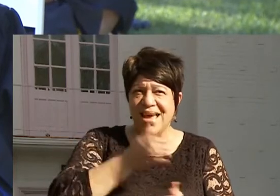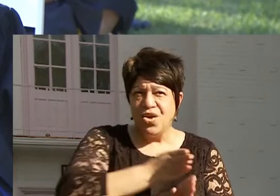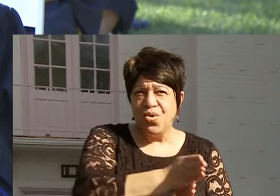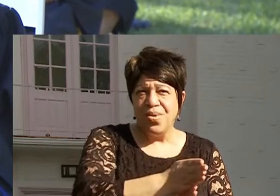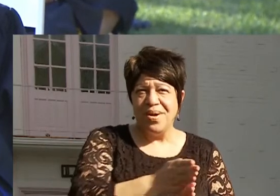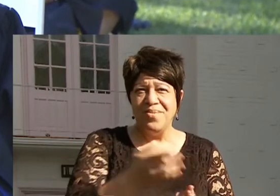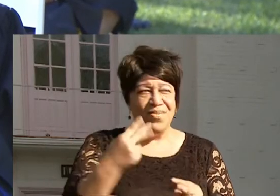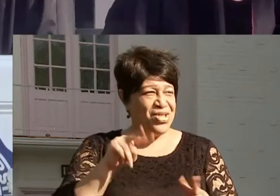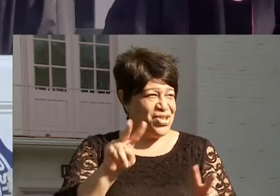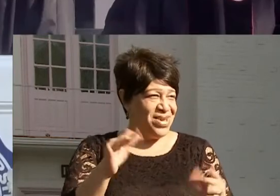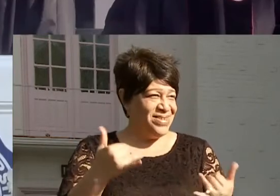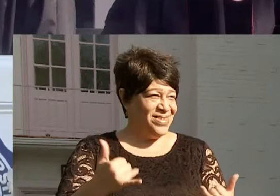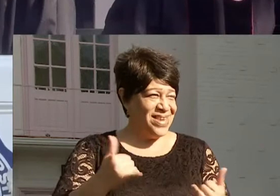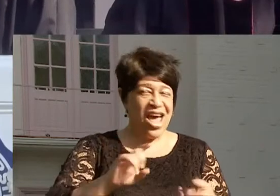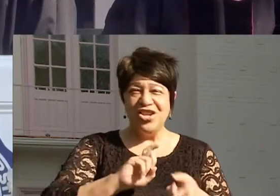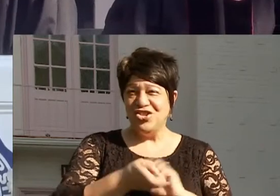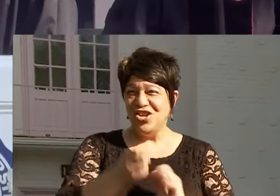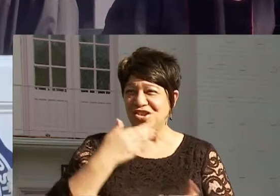Change is a good thing.